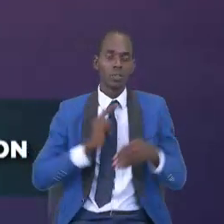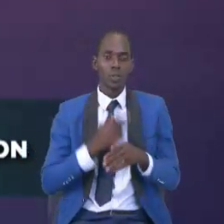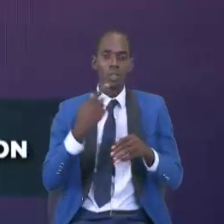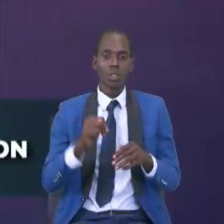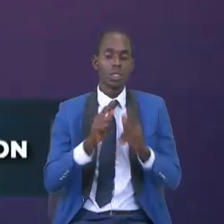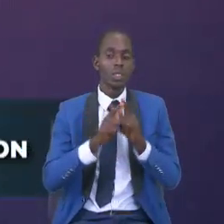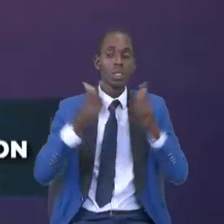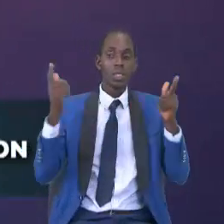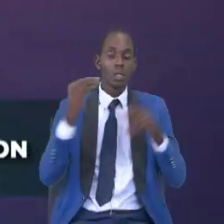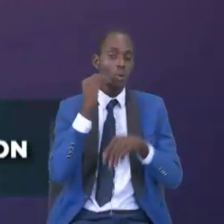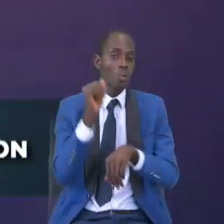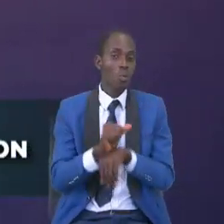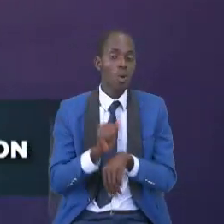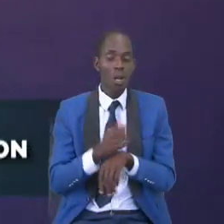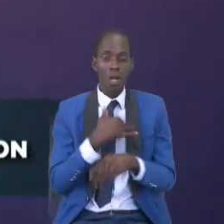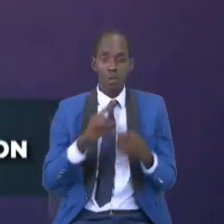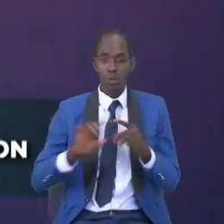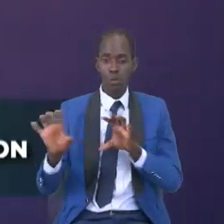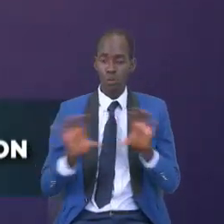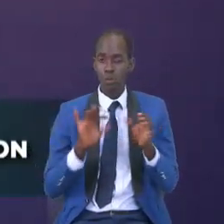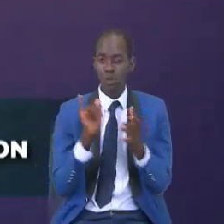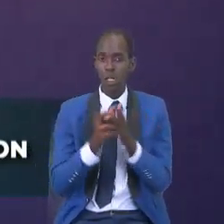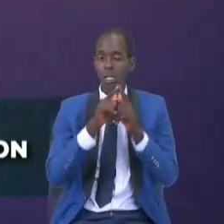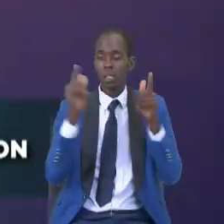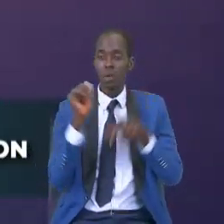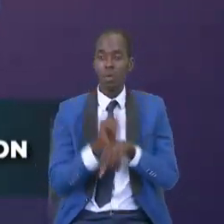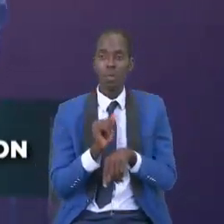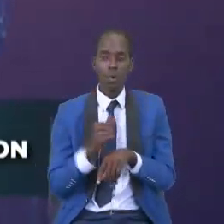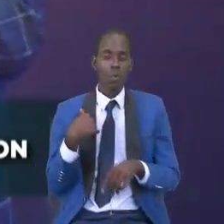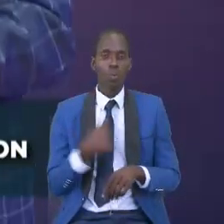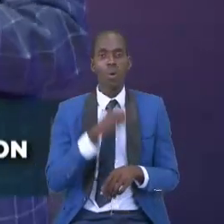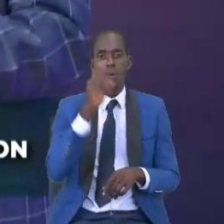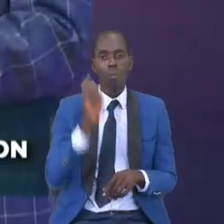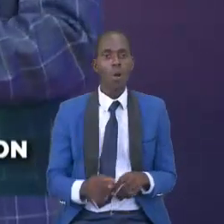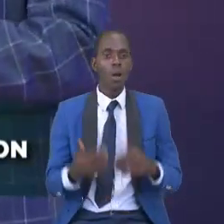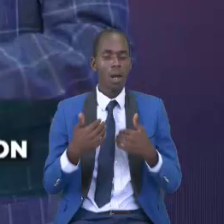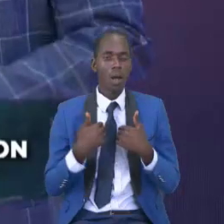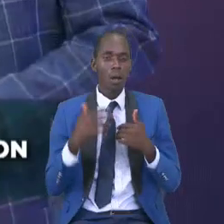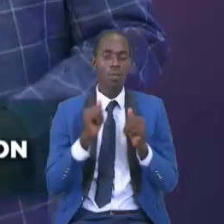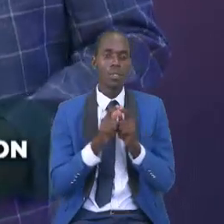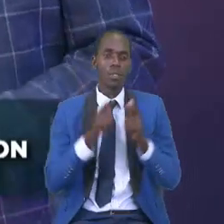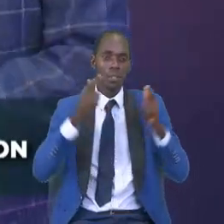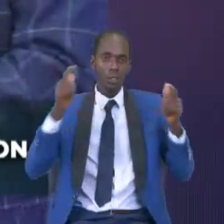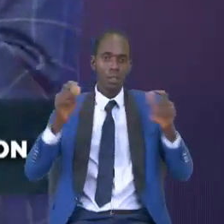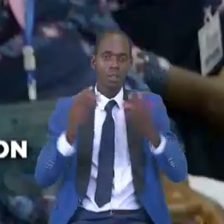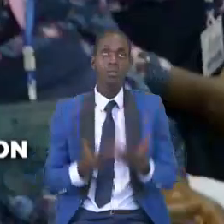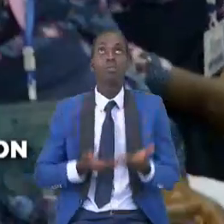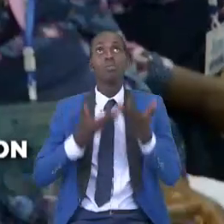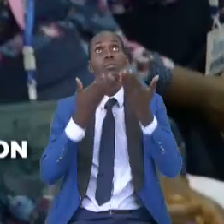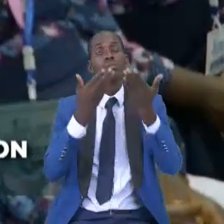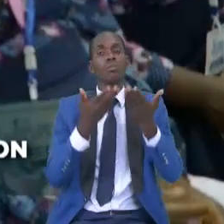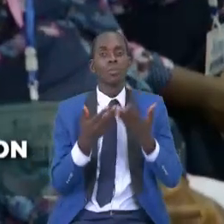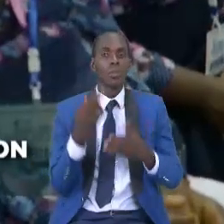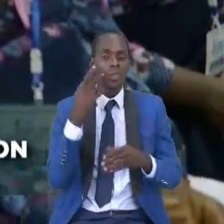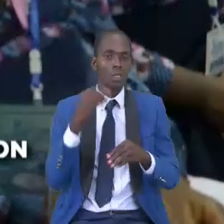the Great Commission, and to carry that Great Commission out, we must have a great consecration. In